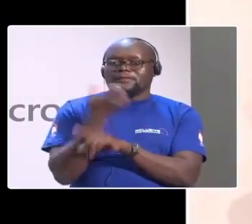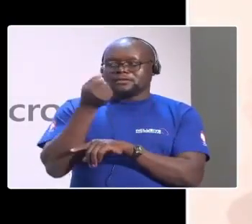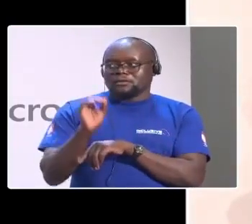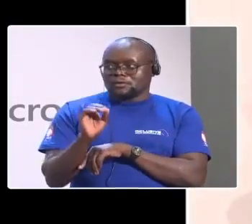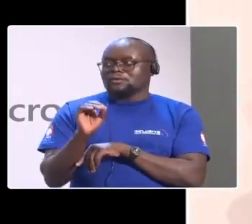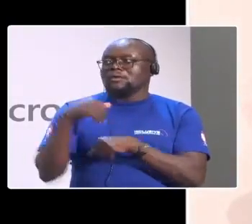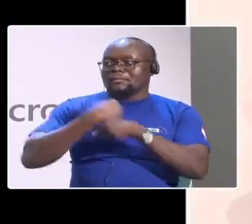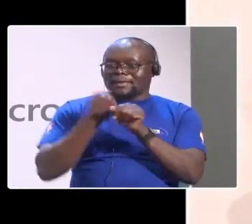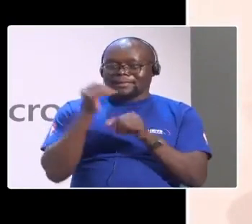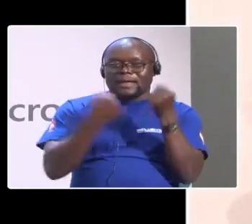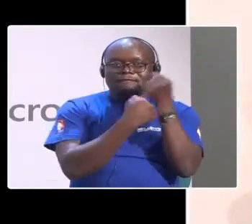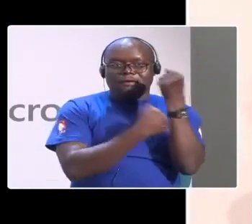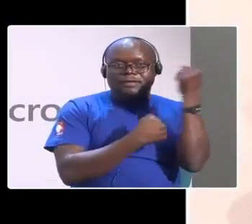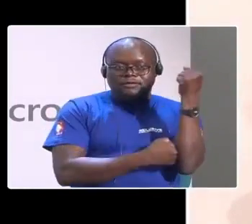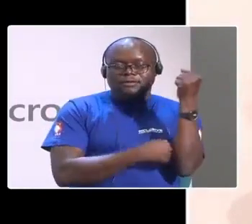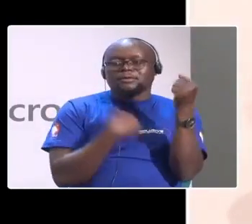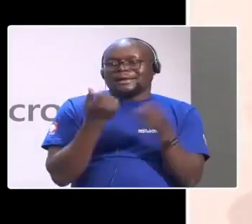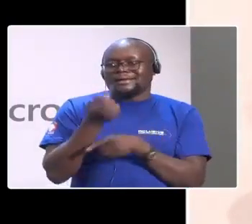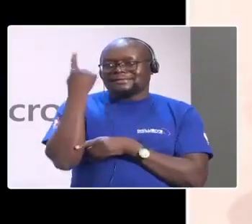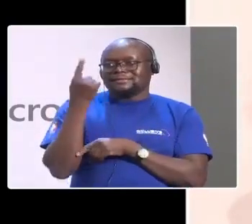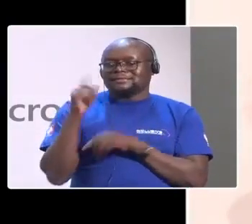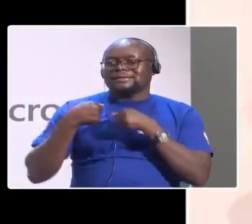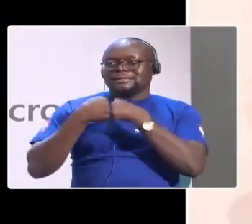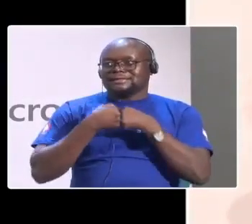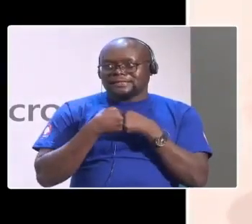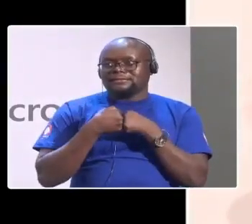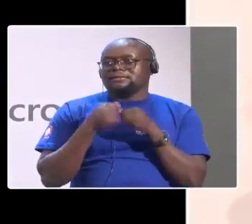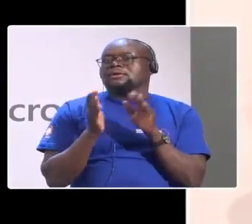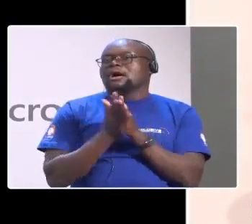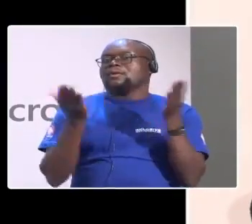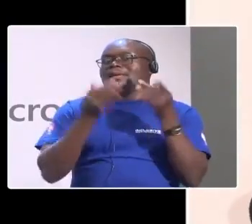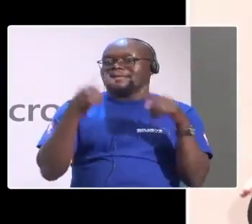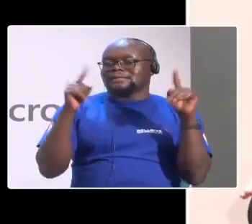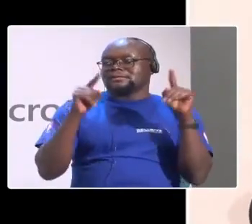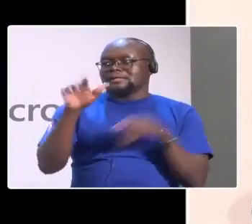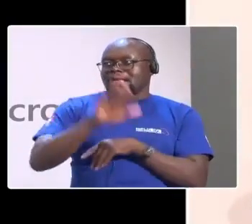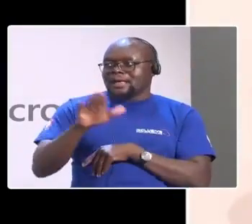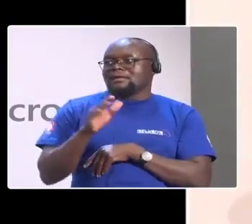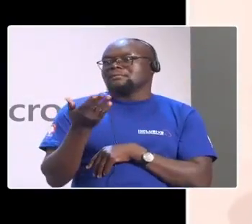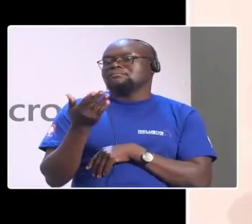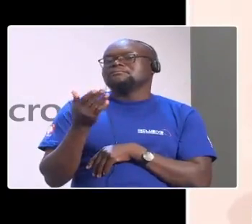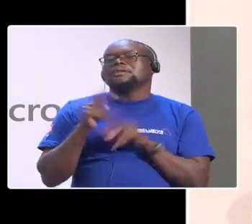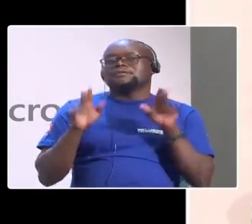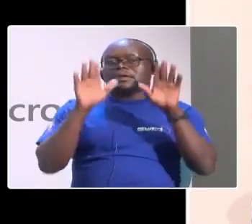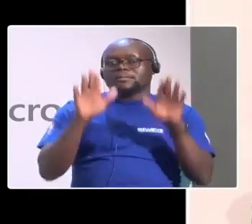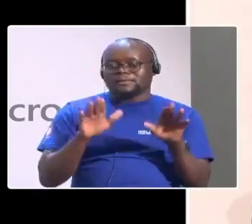that foundation and understanding the challenges and where the success points are is going to be crucial